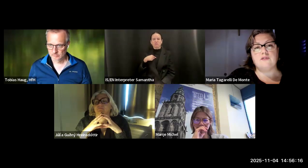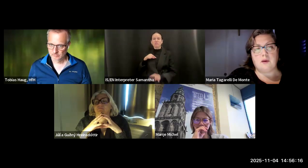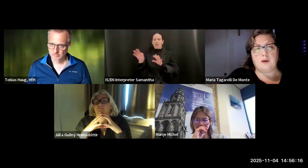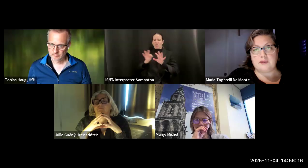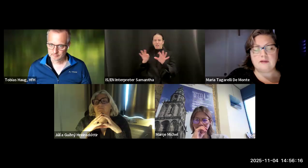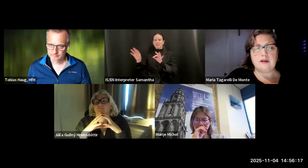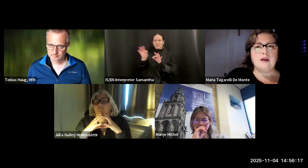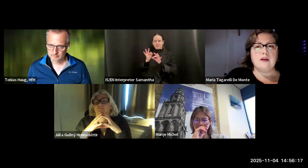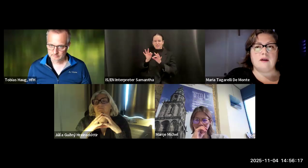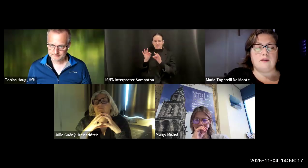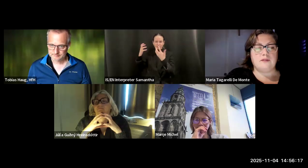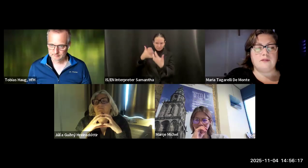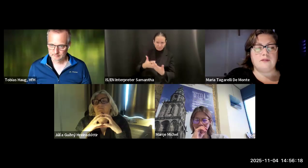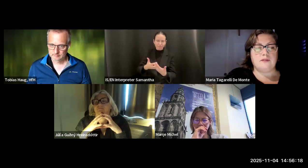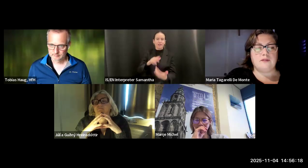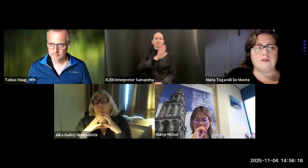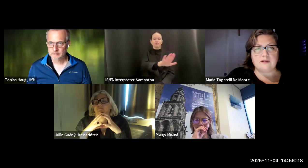to their level of competence.